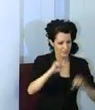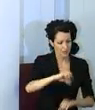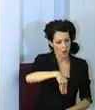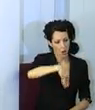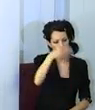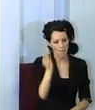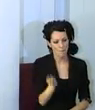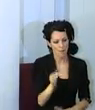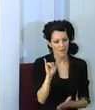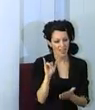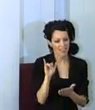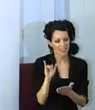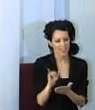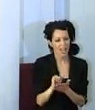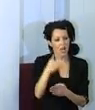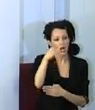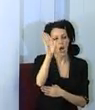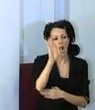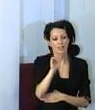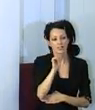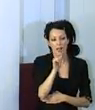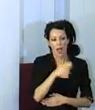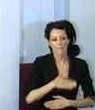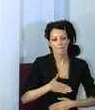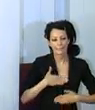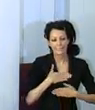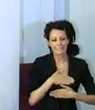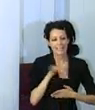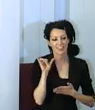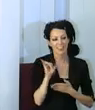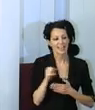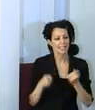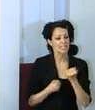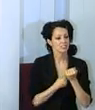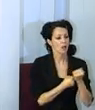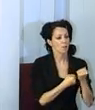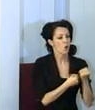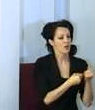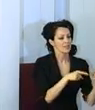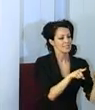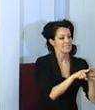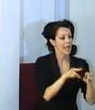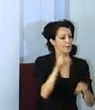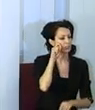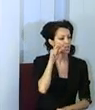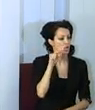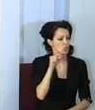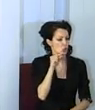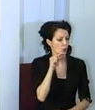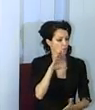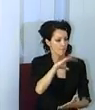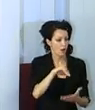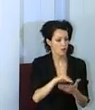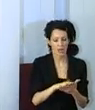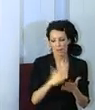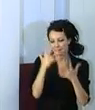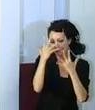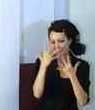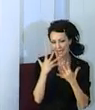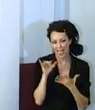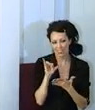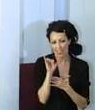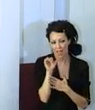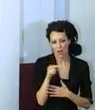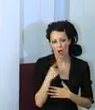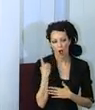declare that God is displeased that he has endorsed same-gender marriage. I'm so sad that not only